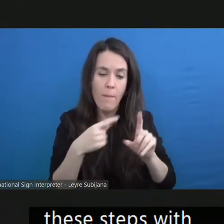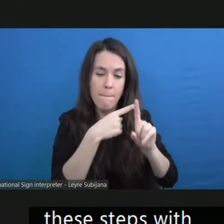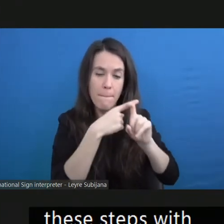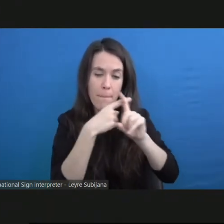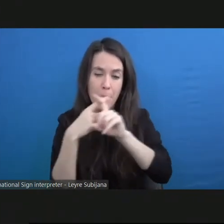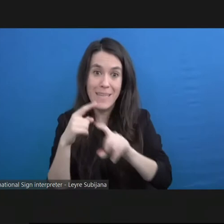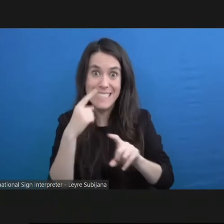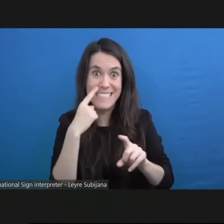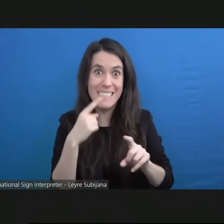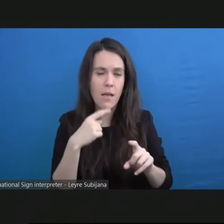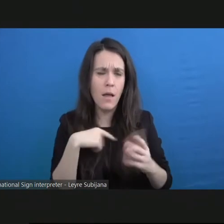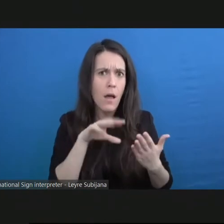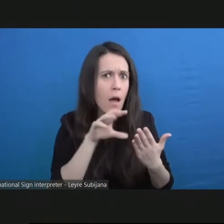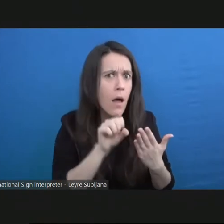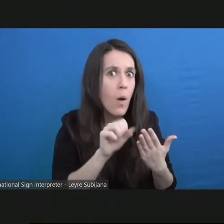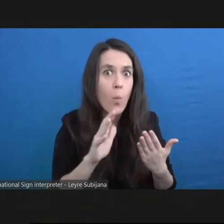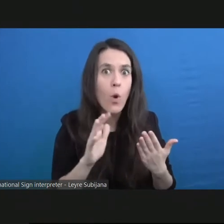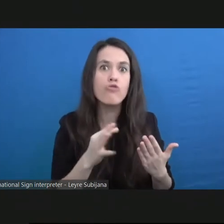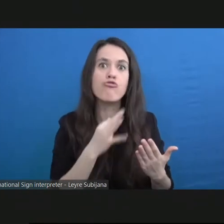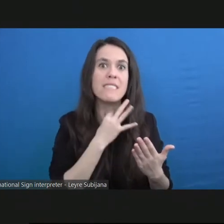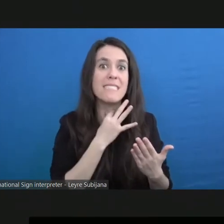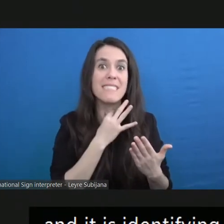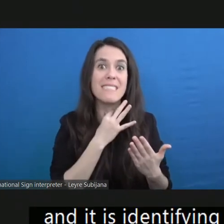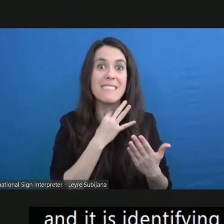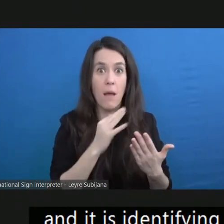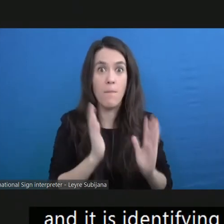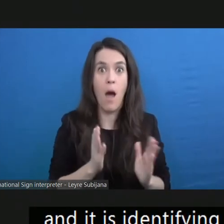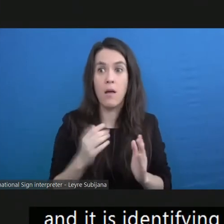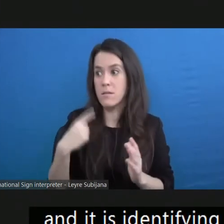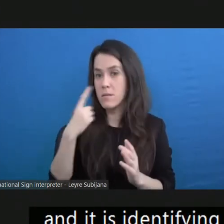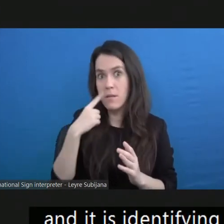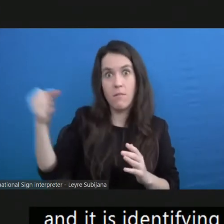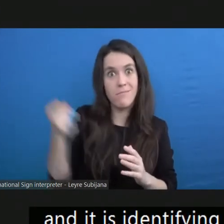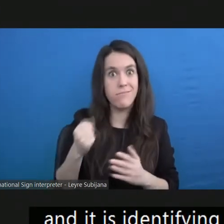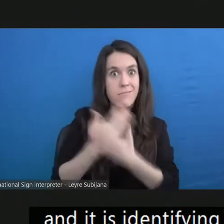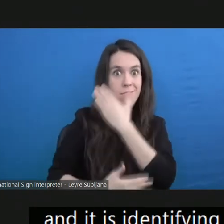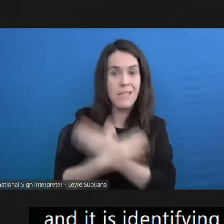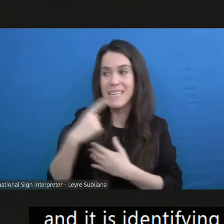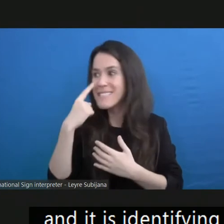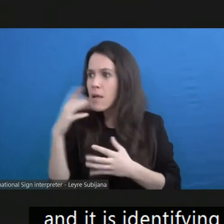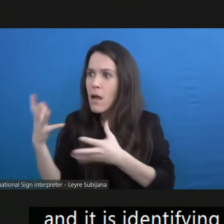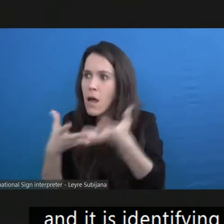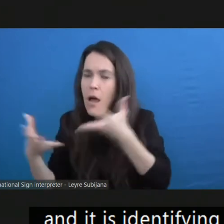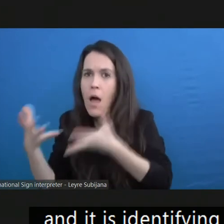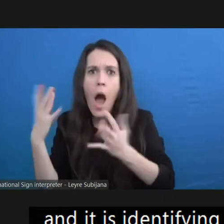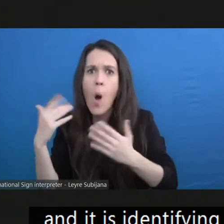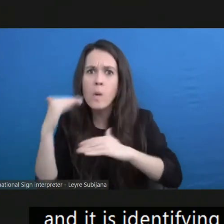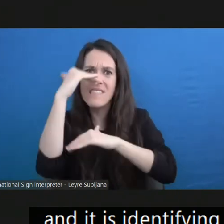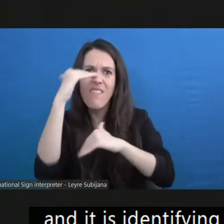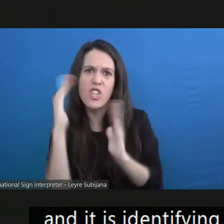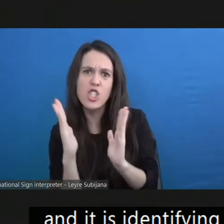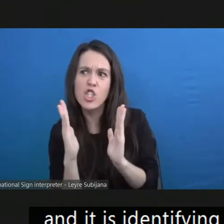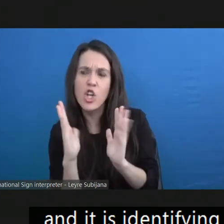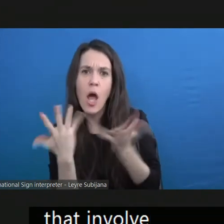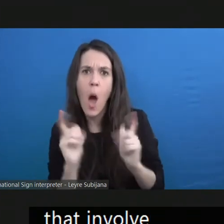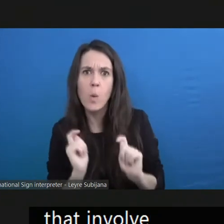identifying risks, involve stakeholders, define what it means for this application to be